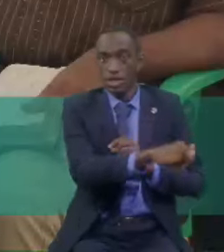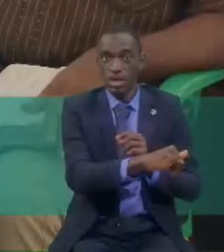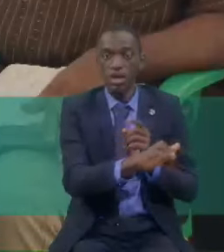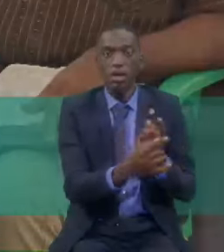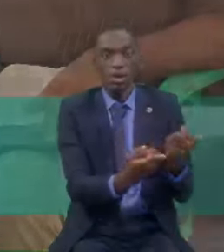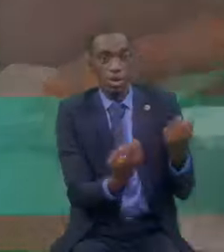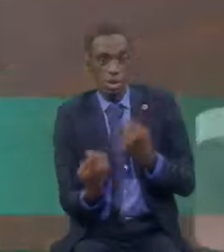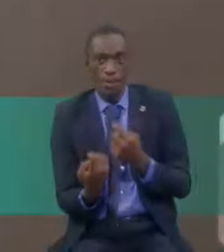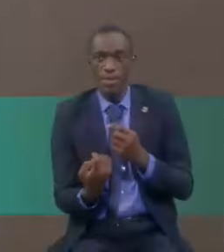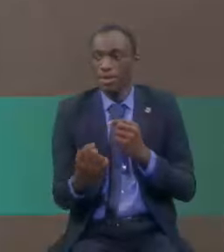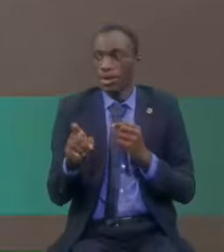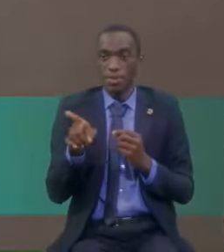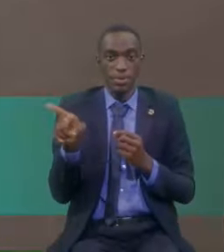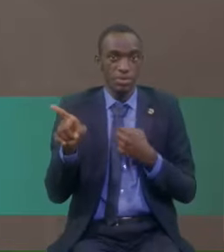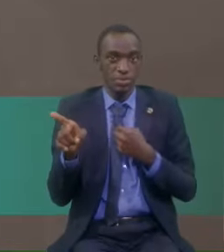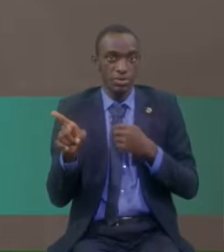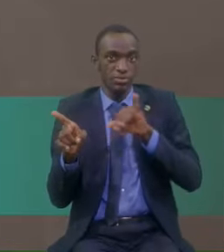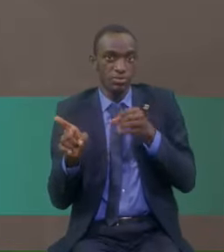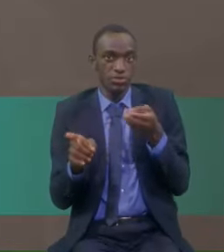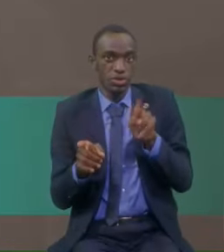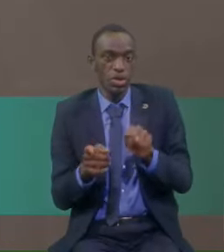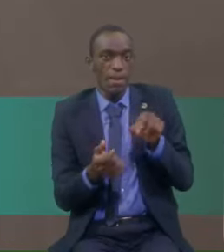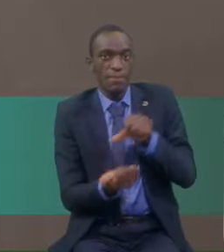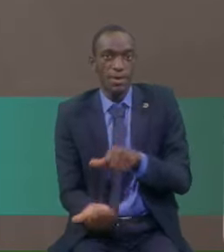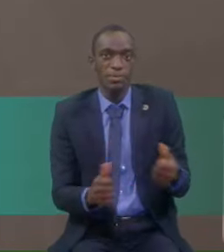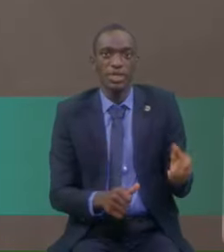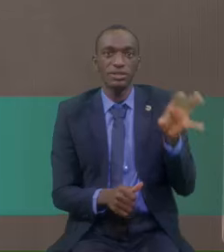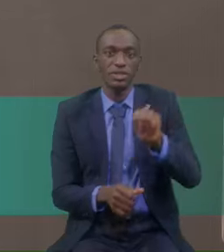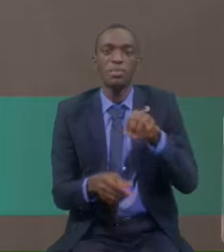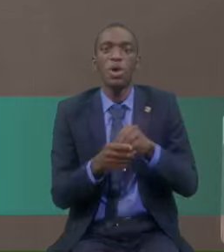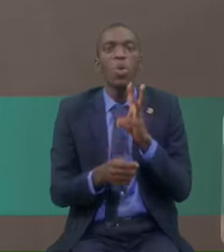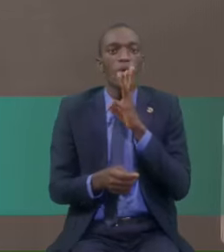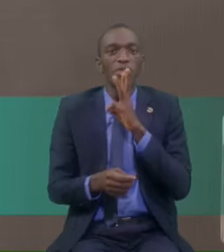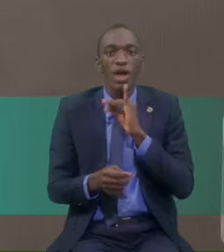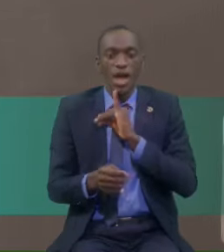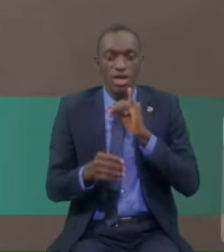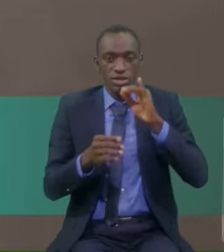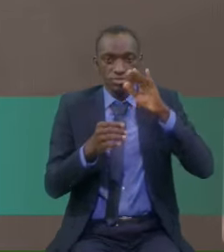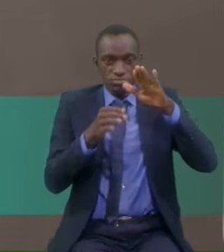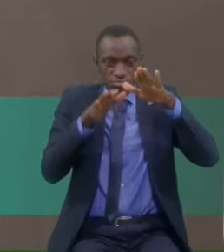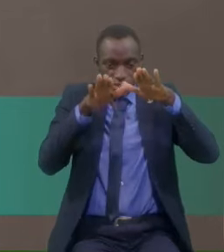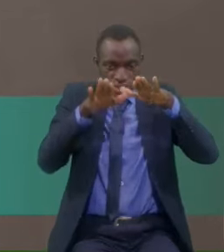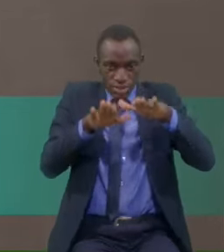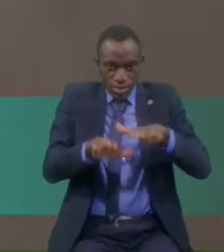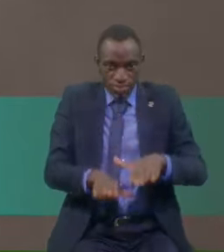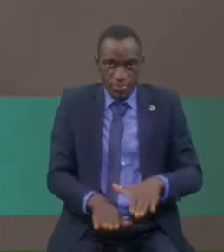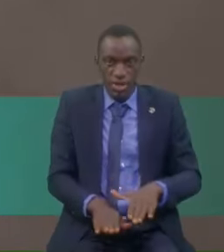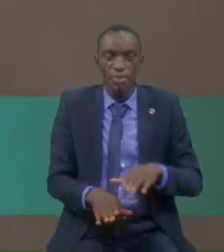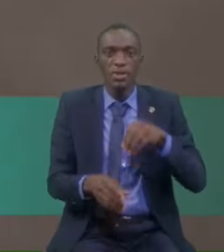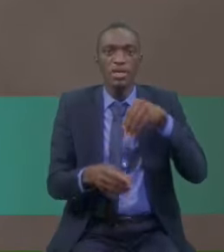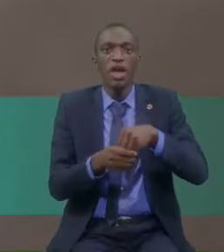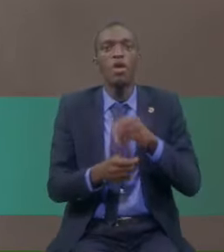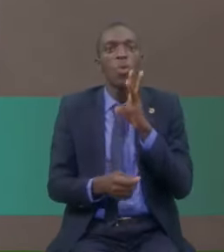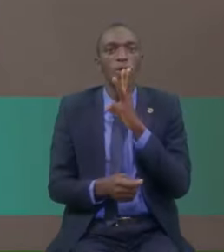them in water. I'm to dip them, immerse them in water. Some of them